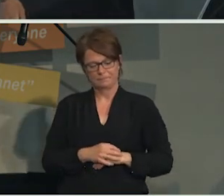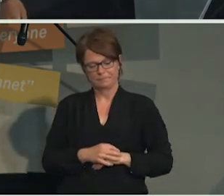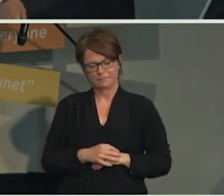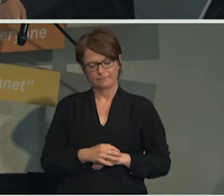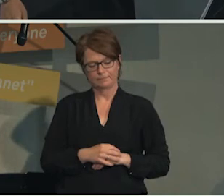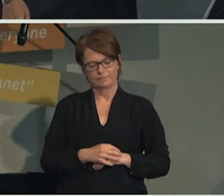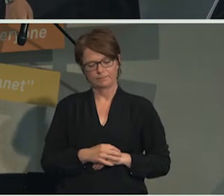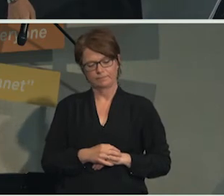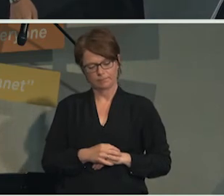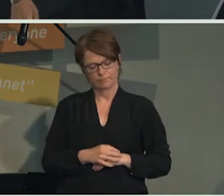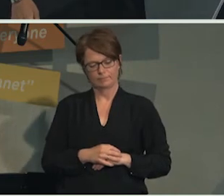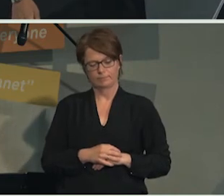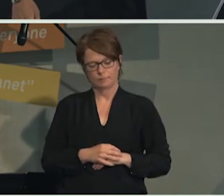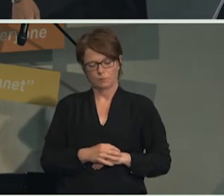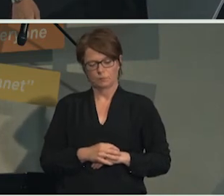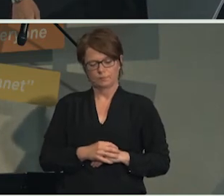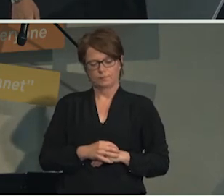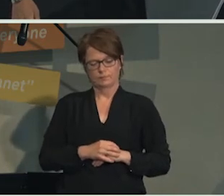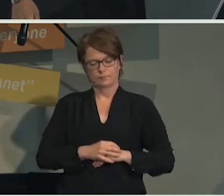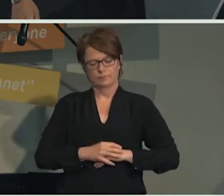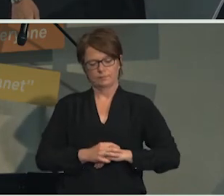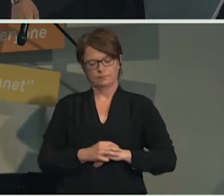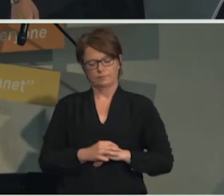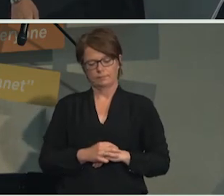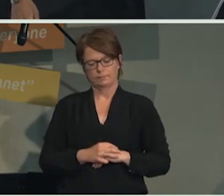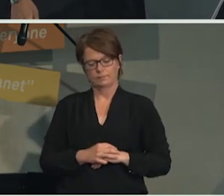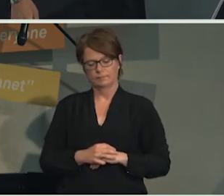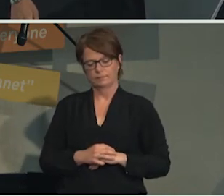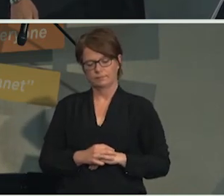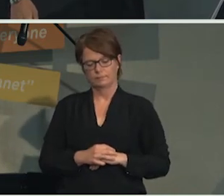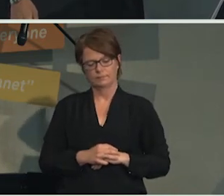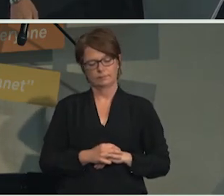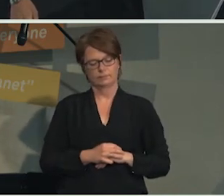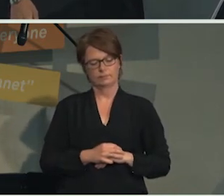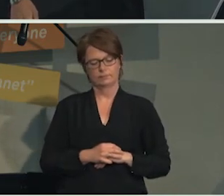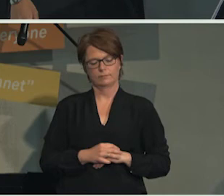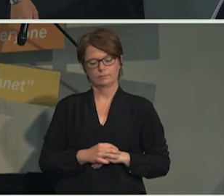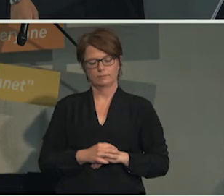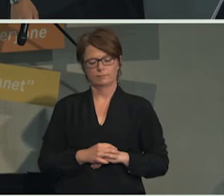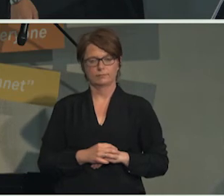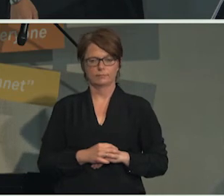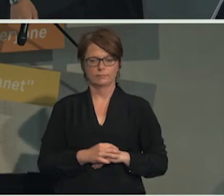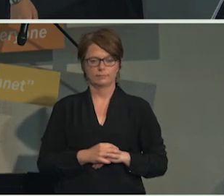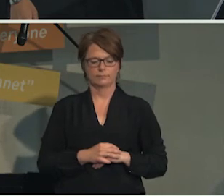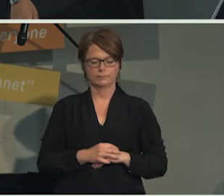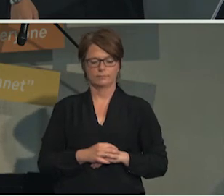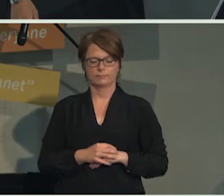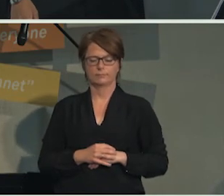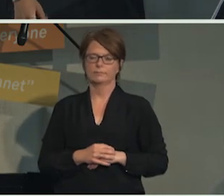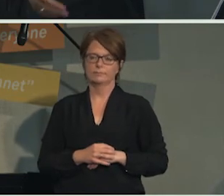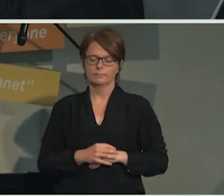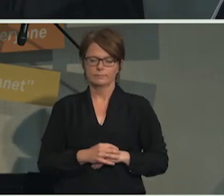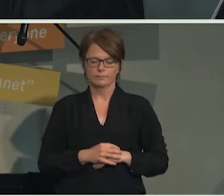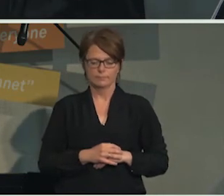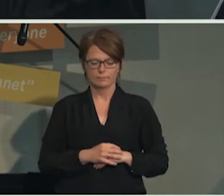And of course, no surprise, we are so humbled to welcome our distinguished guest who